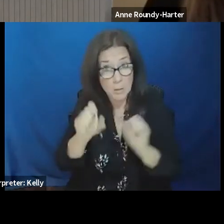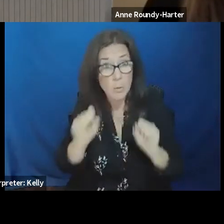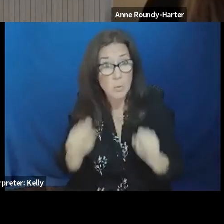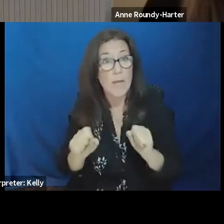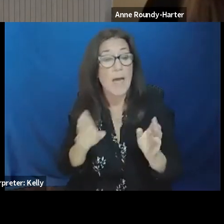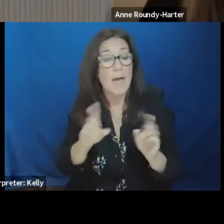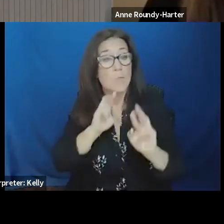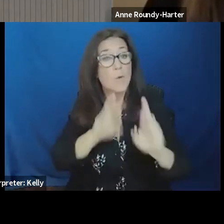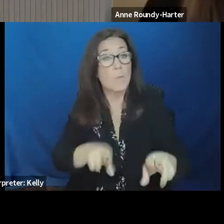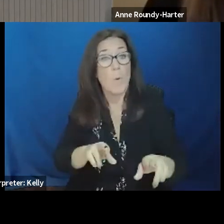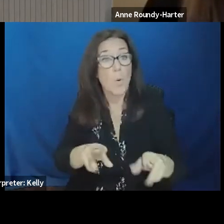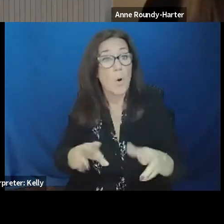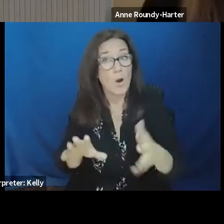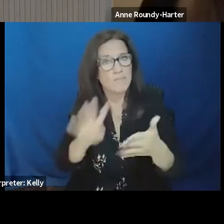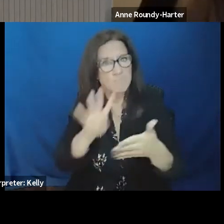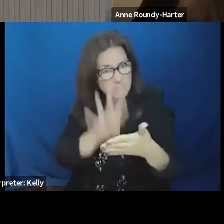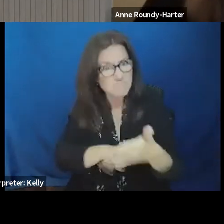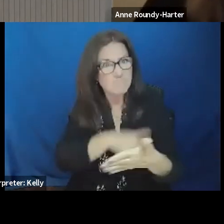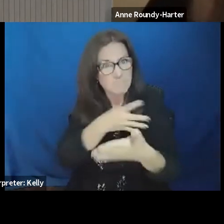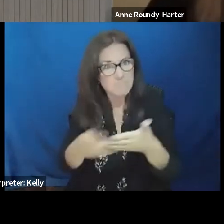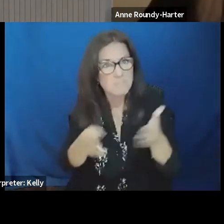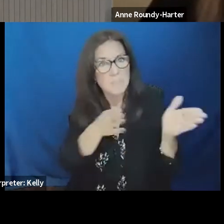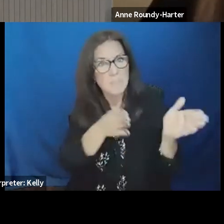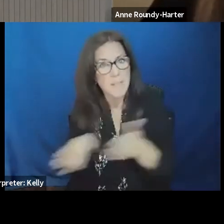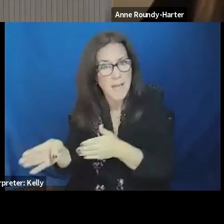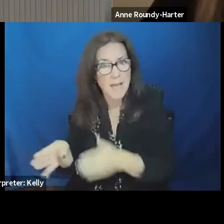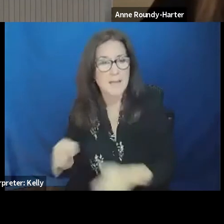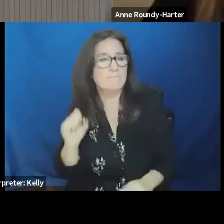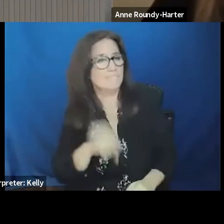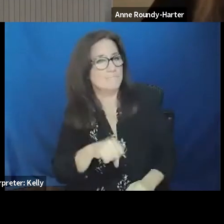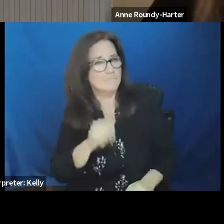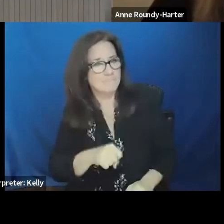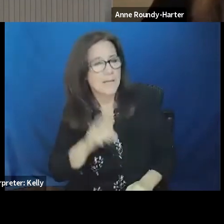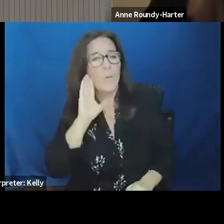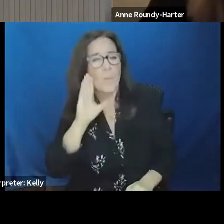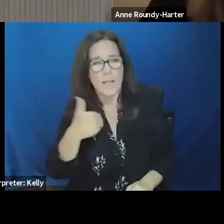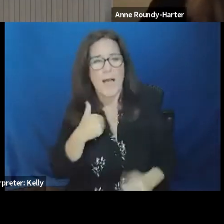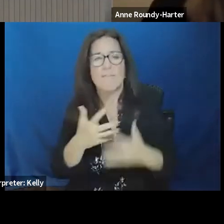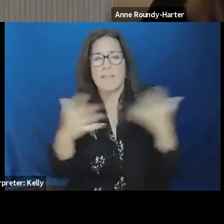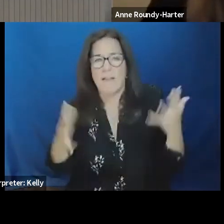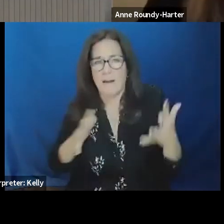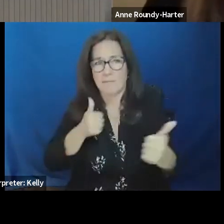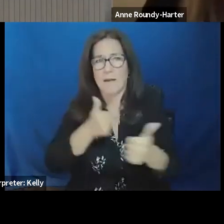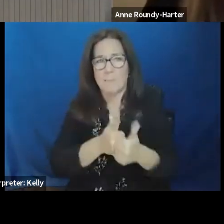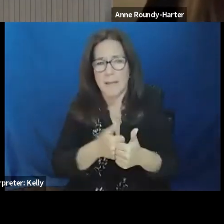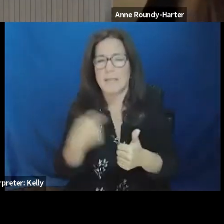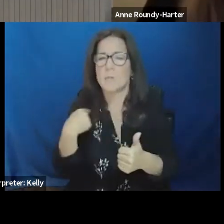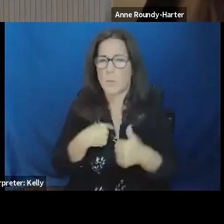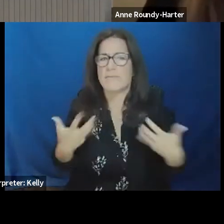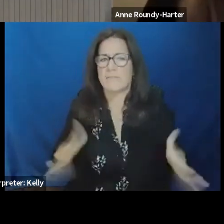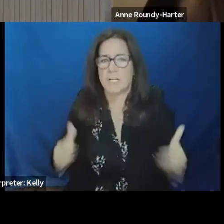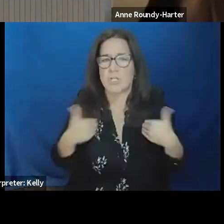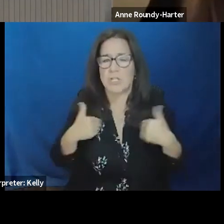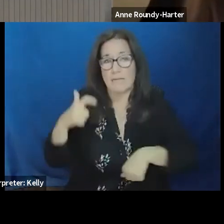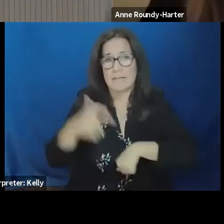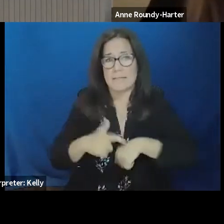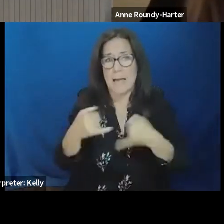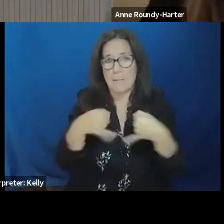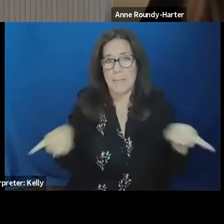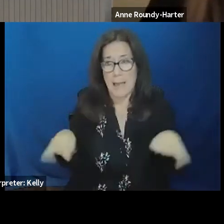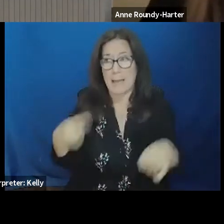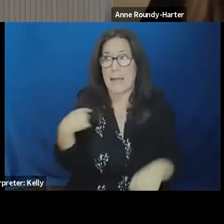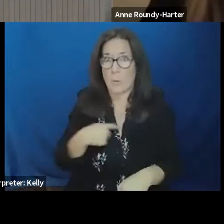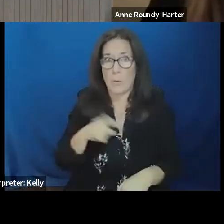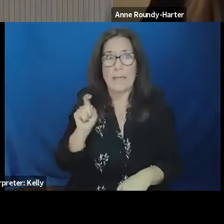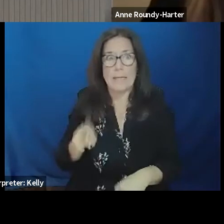to be happening? We'll have a lot of updates. We'll have a lot of details. We have an internal timeline, and there are many